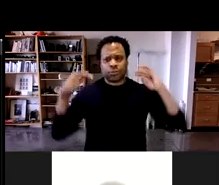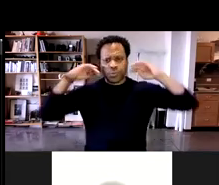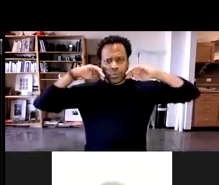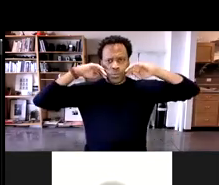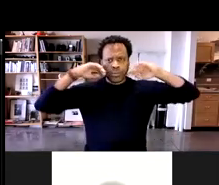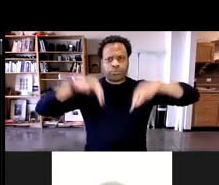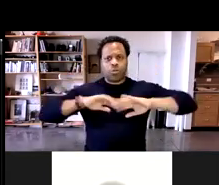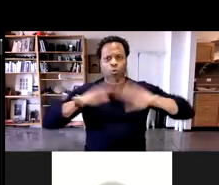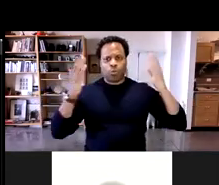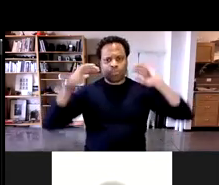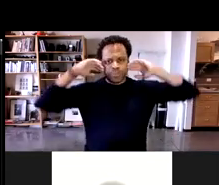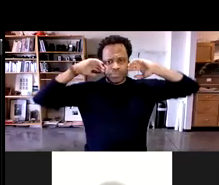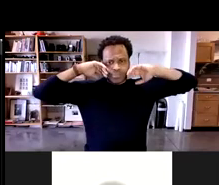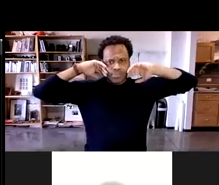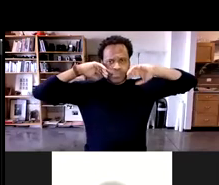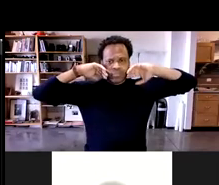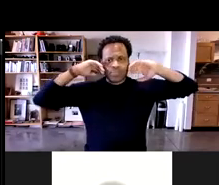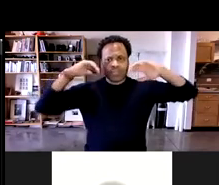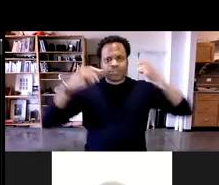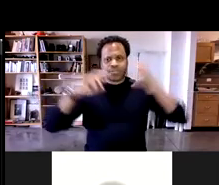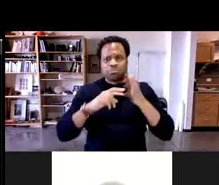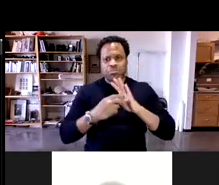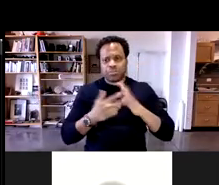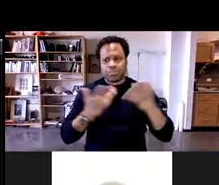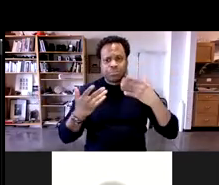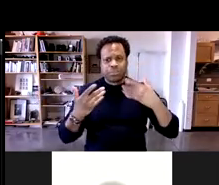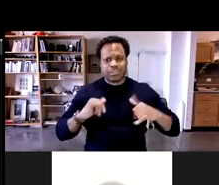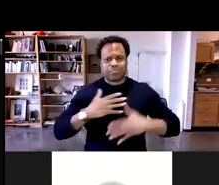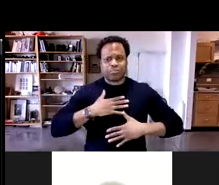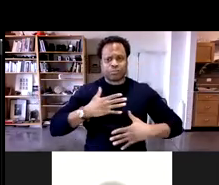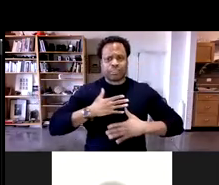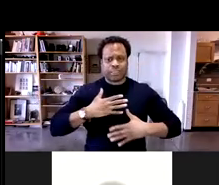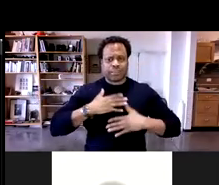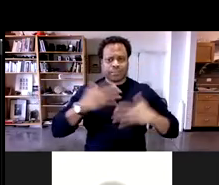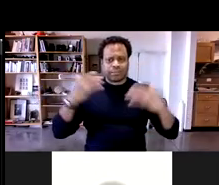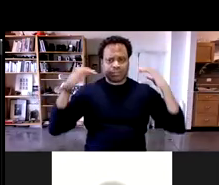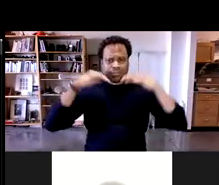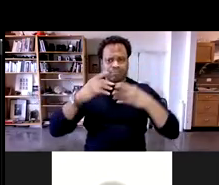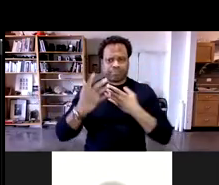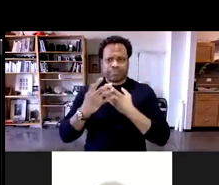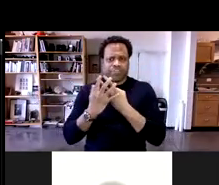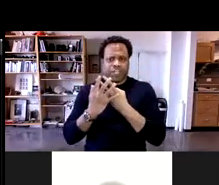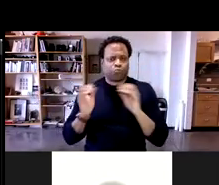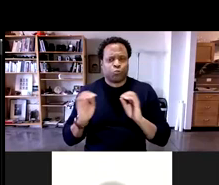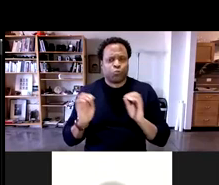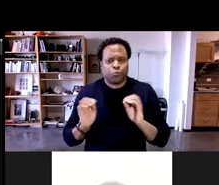One negative is that it has a lot of space on the sides.